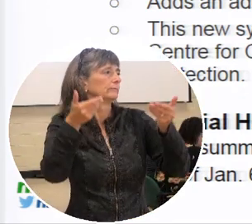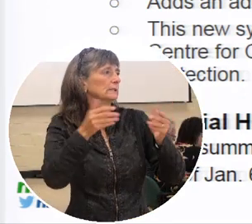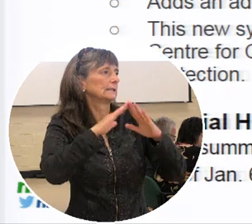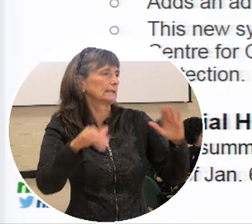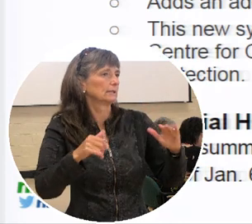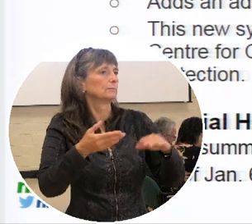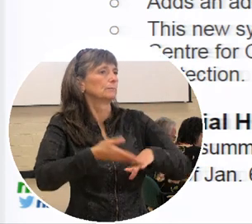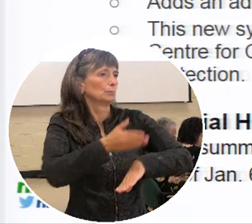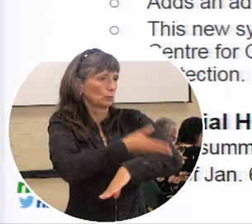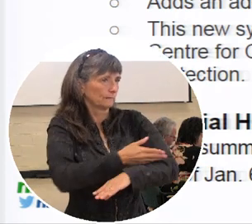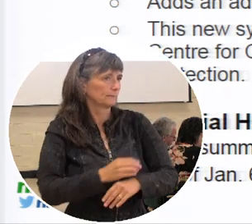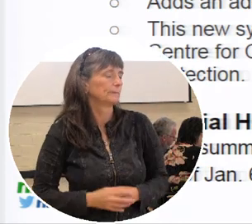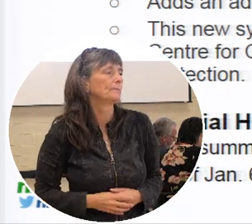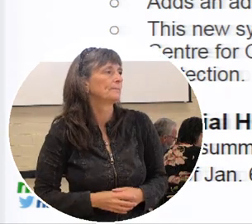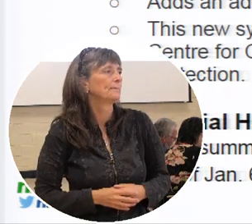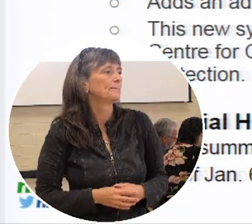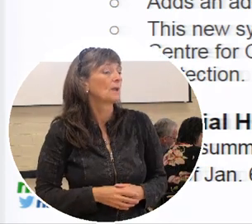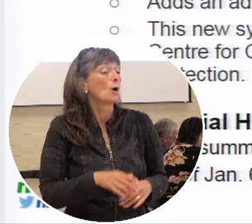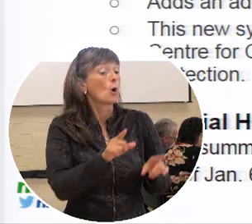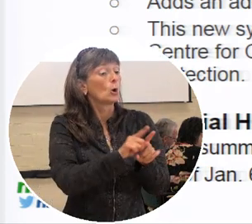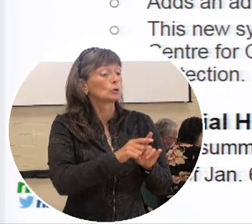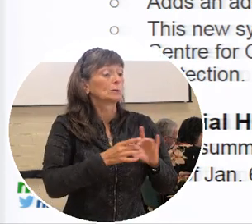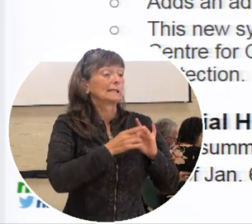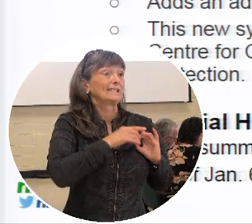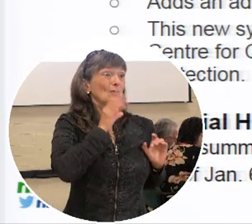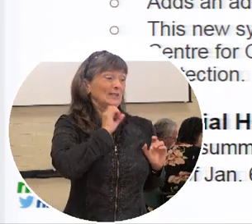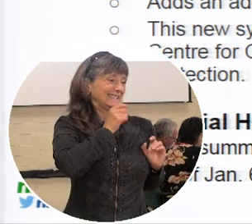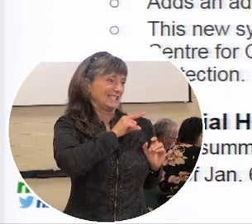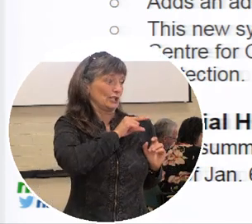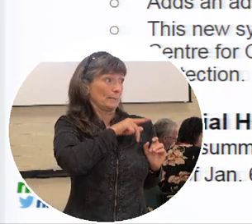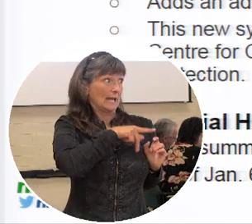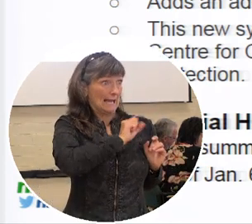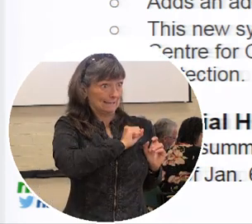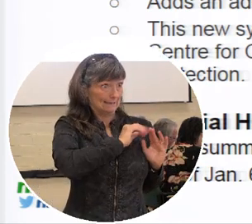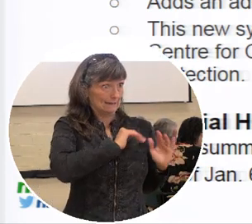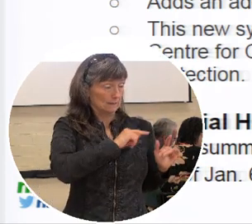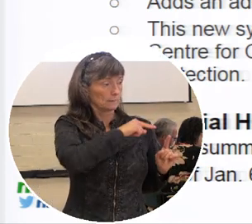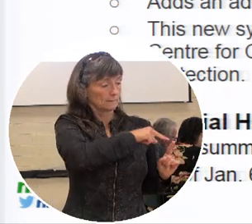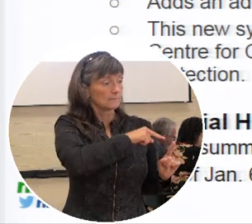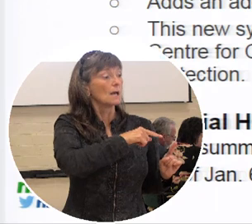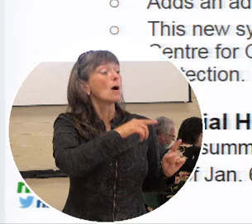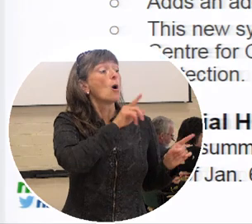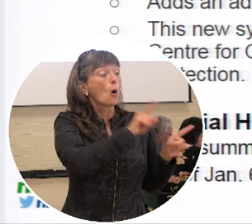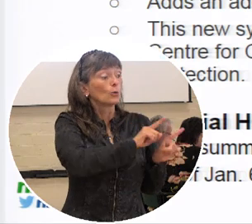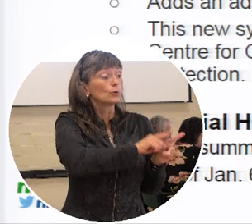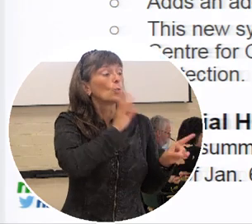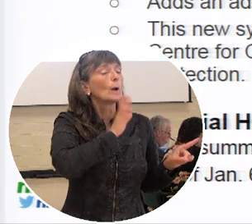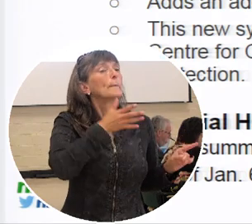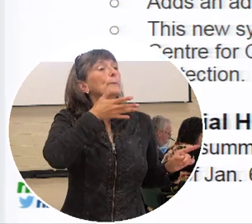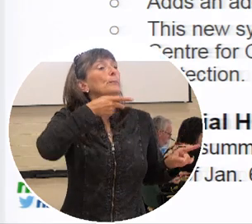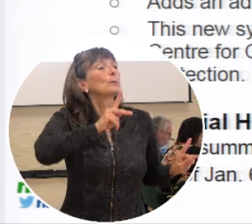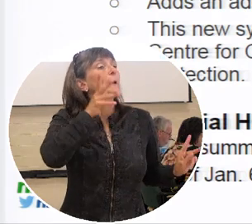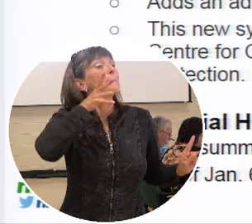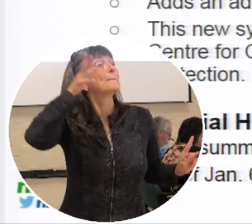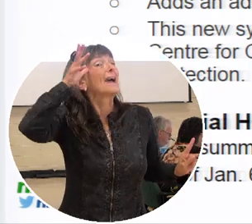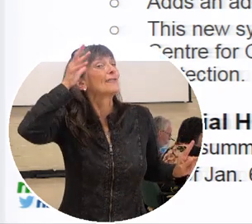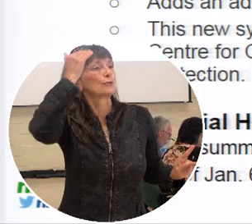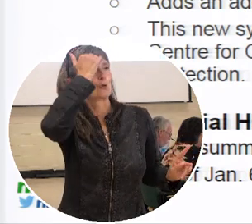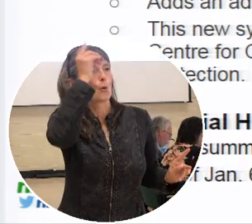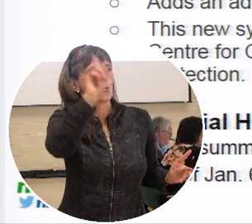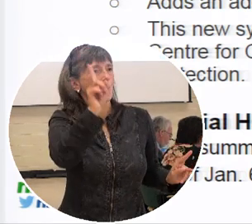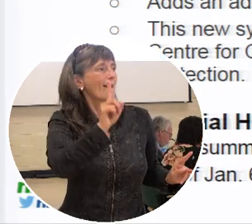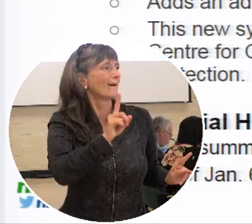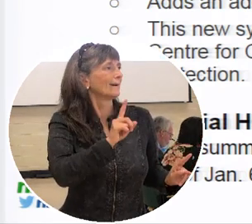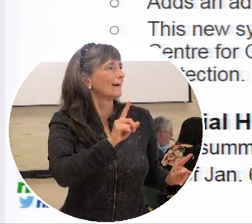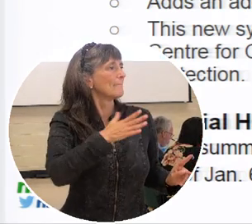The other piece on the GPS system, it'll also provide functionality to allow parents to track their students' bus